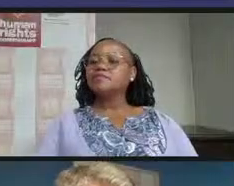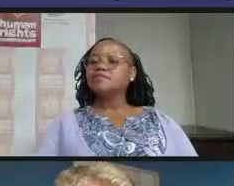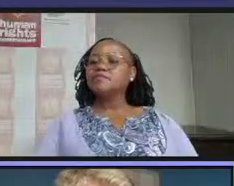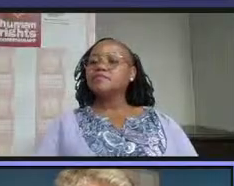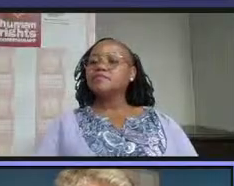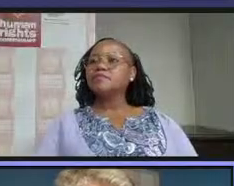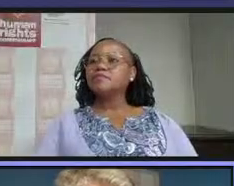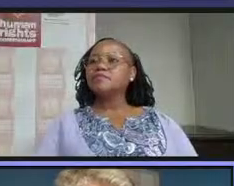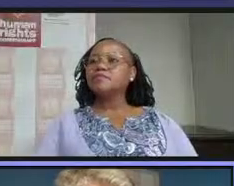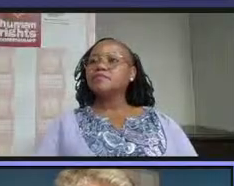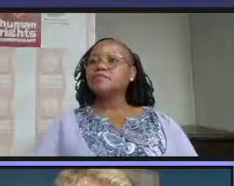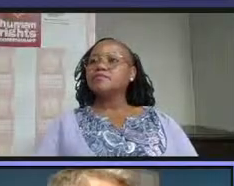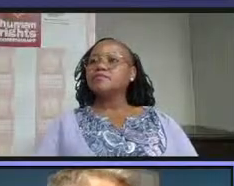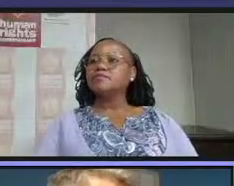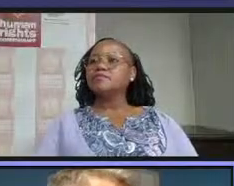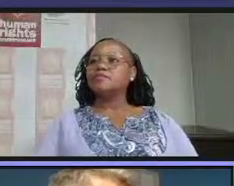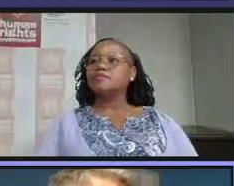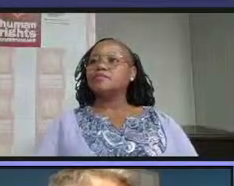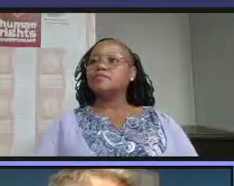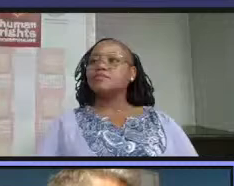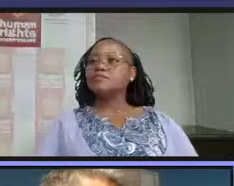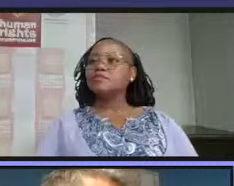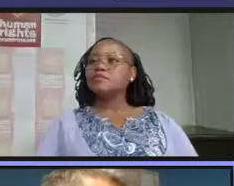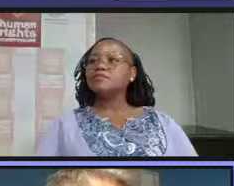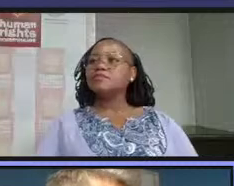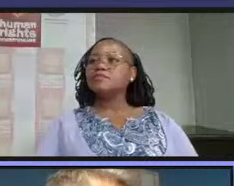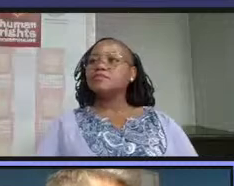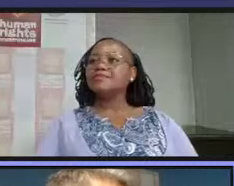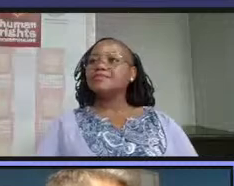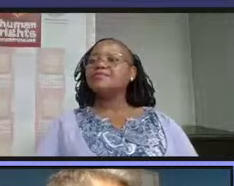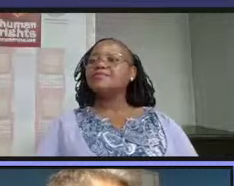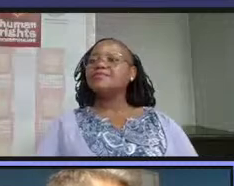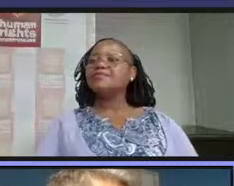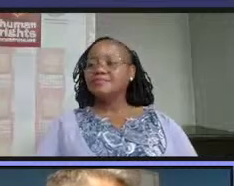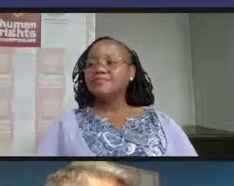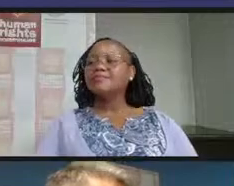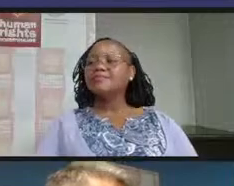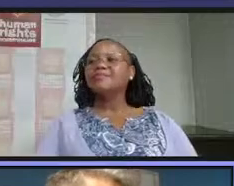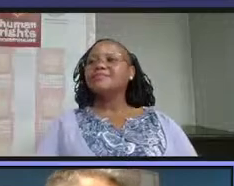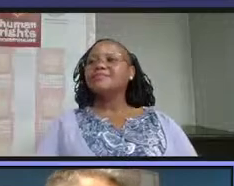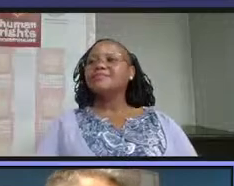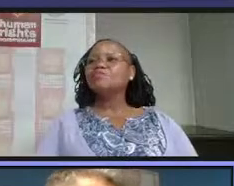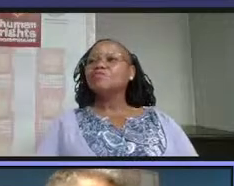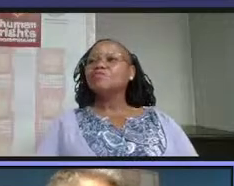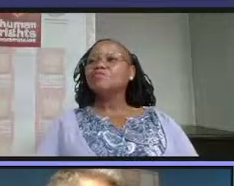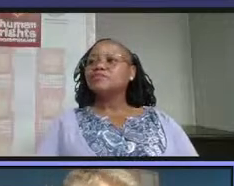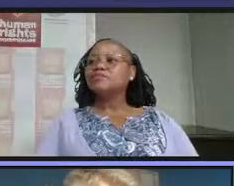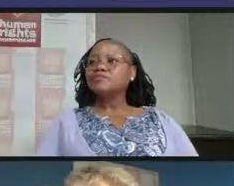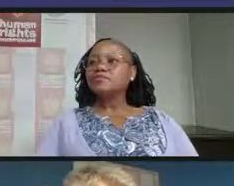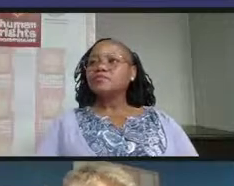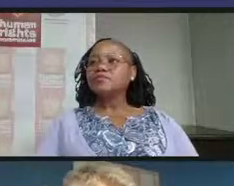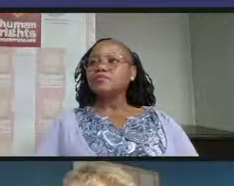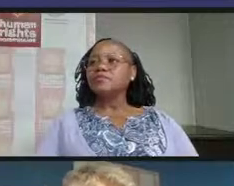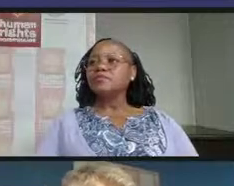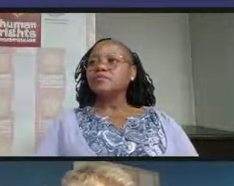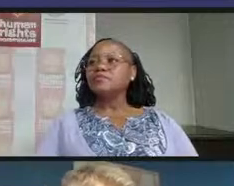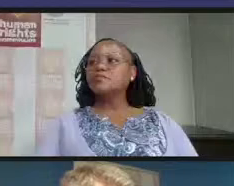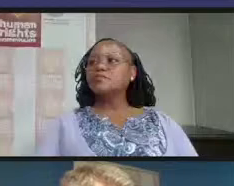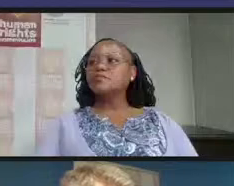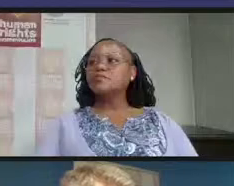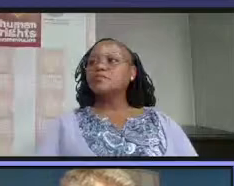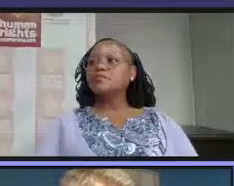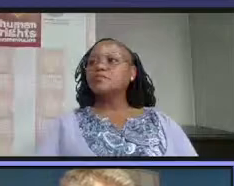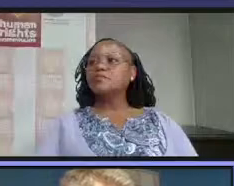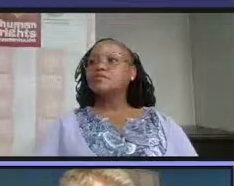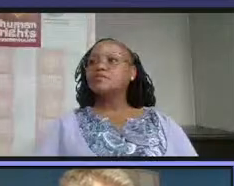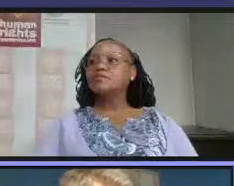I'm also specifically interested in this matter of individual expression, and and